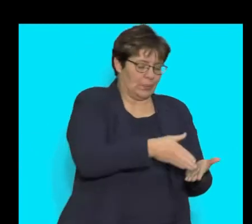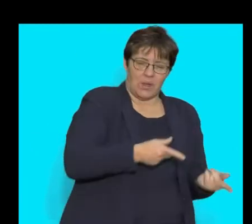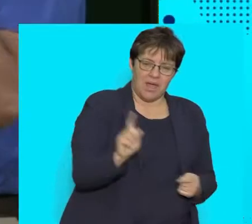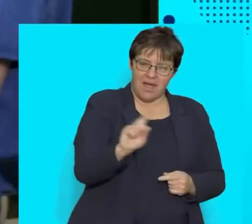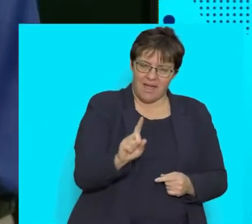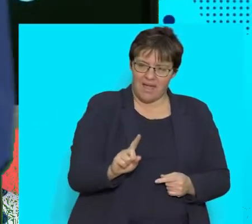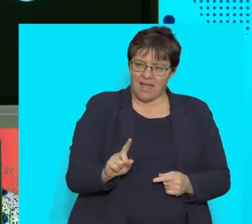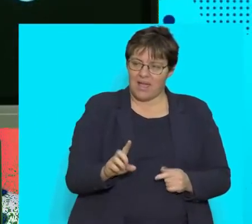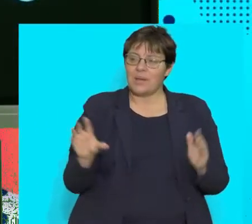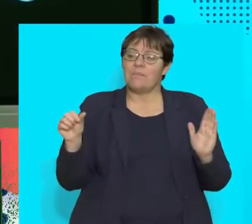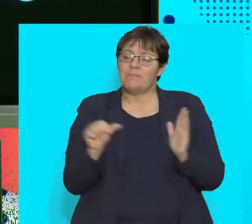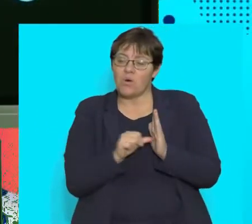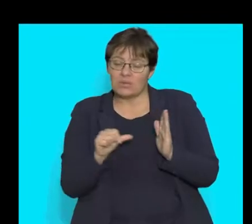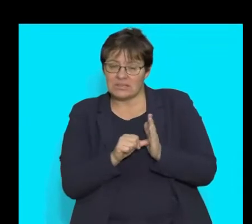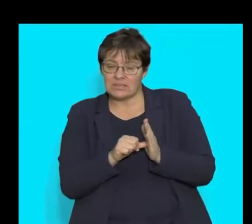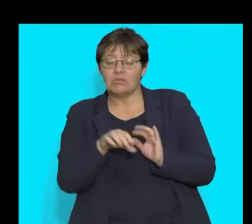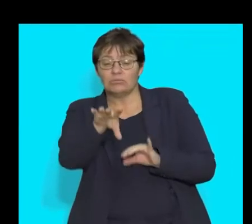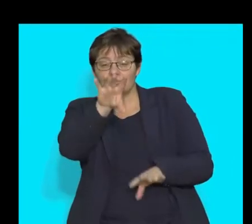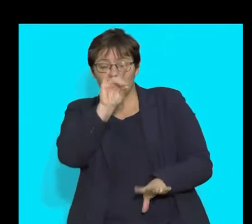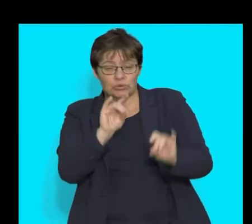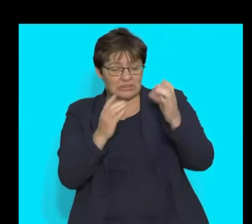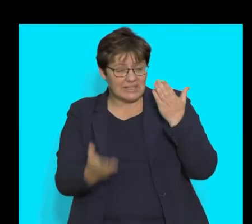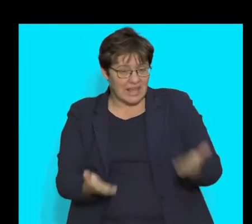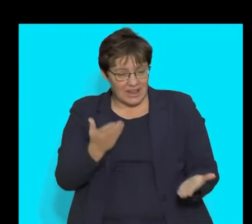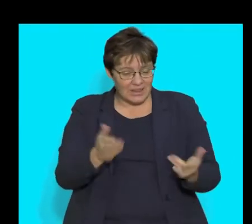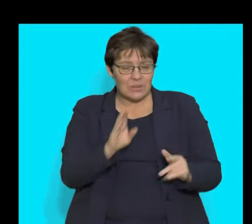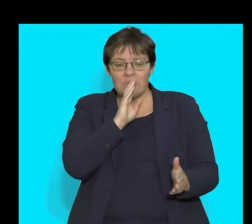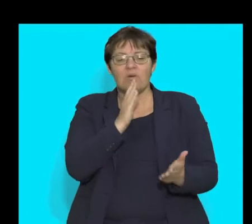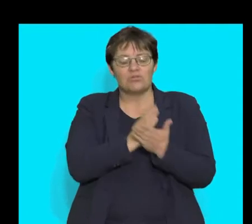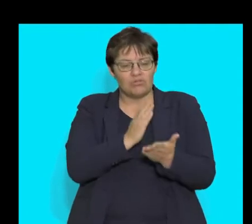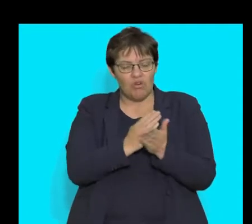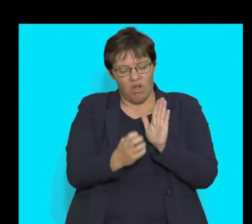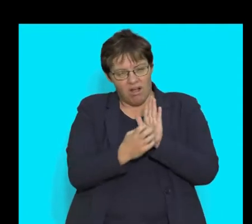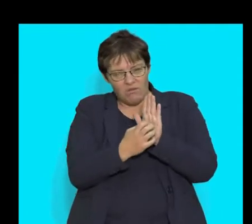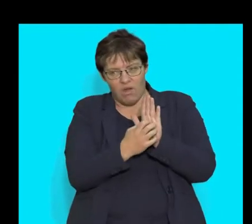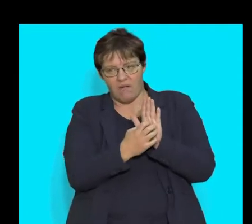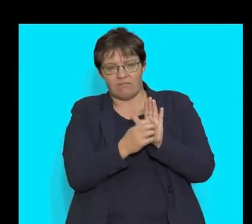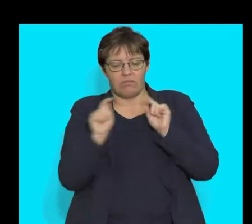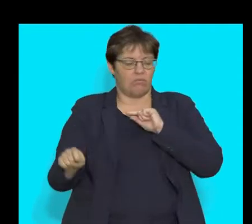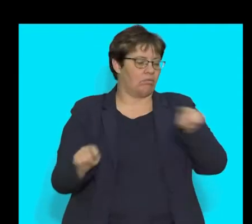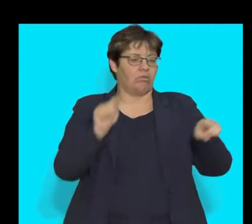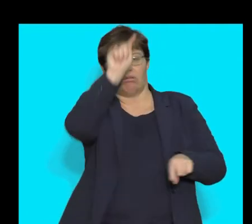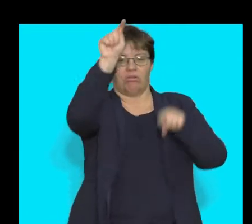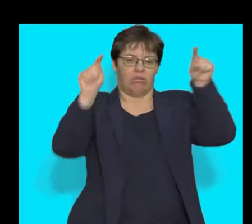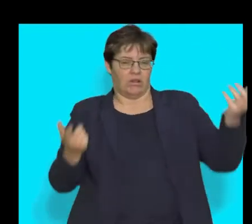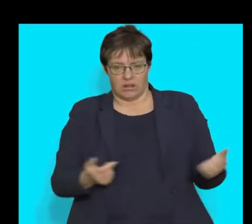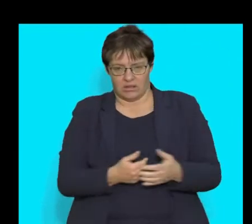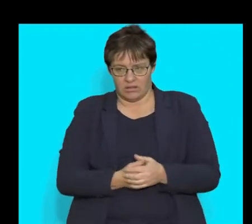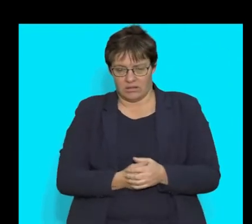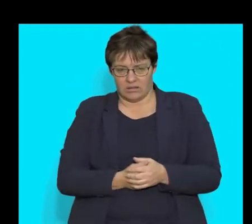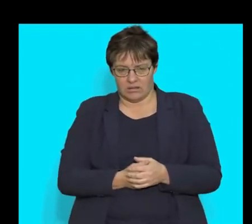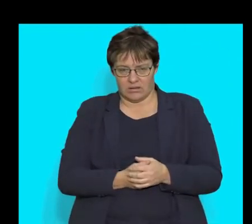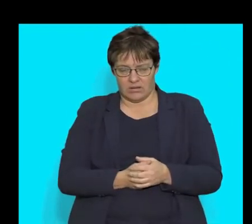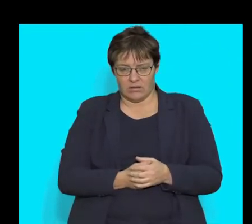them. So it's very important when you choose your scale to make sure your graph doesn't look like this, with points just over